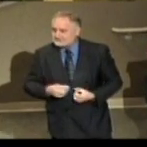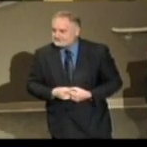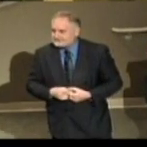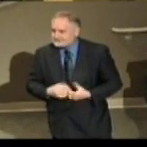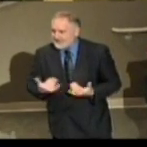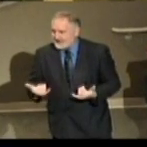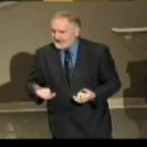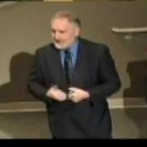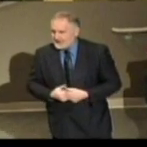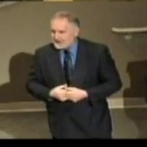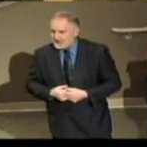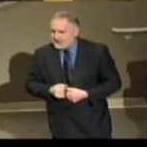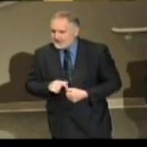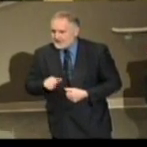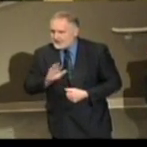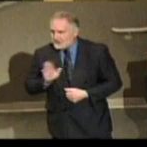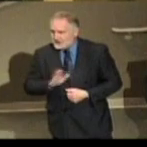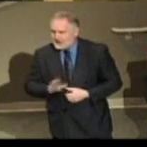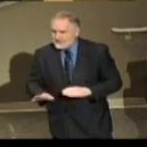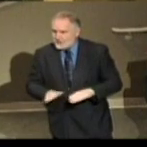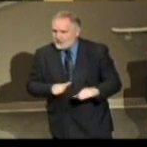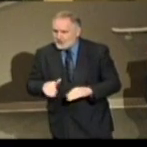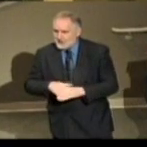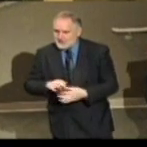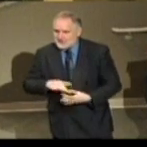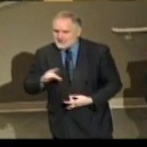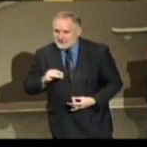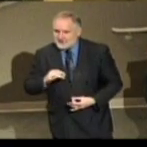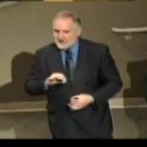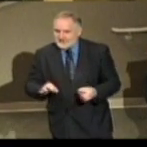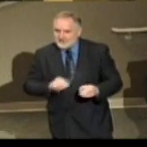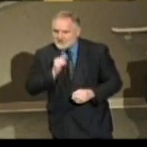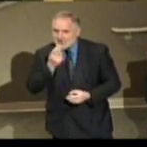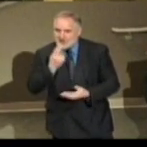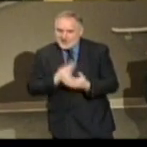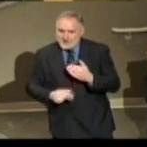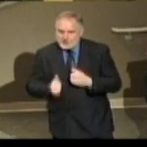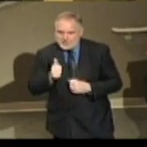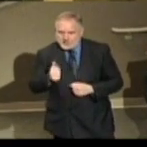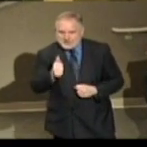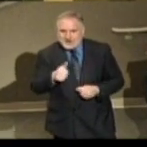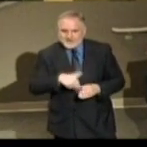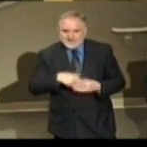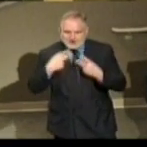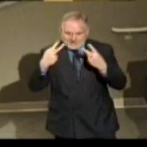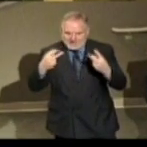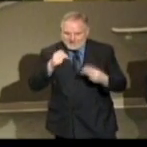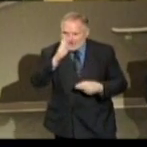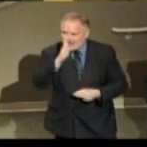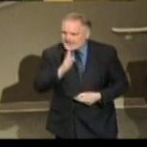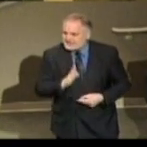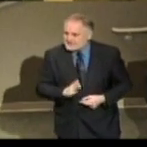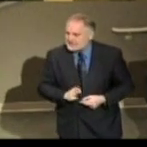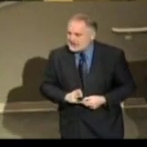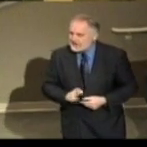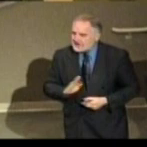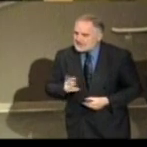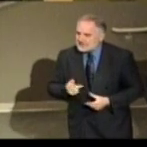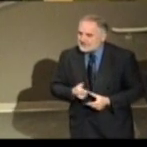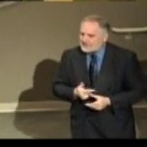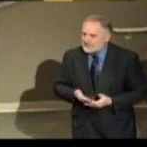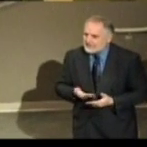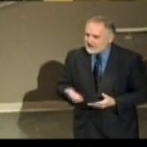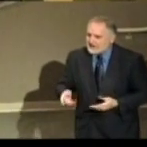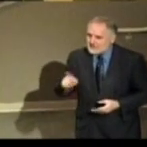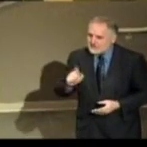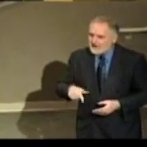Now, you're never going to walk in the Spirit if you won't humble yourself in the sight of God. So the first thing is